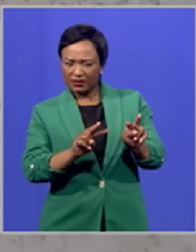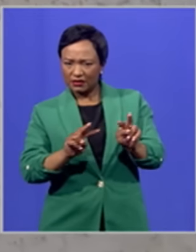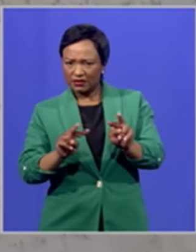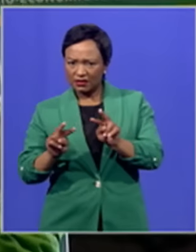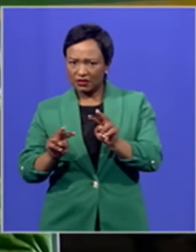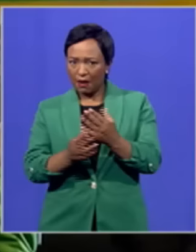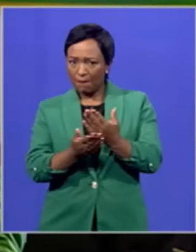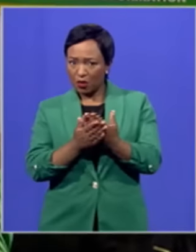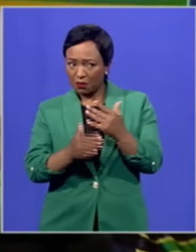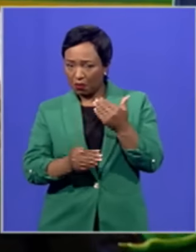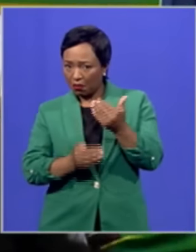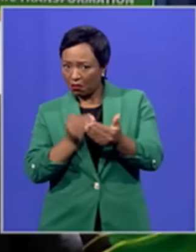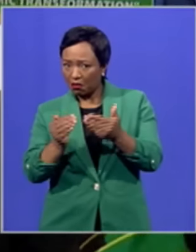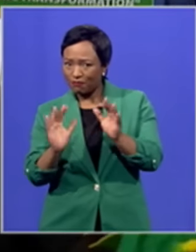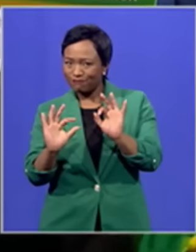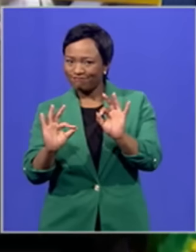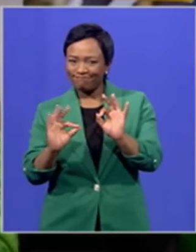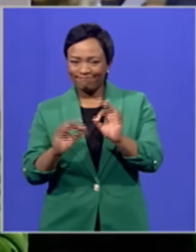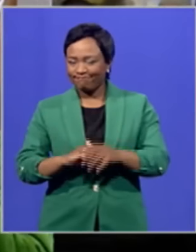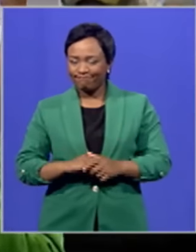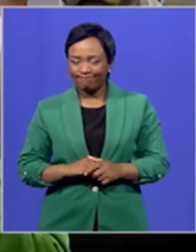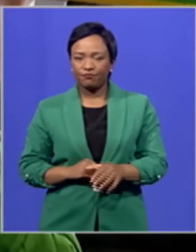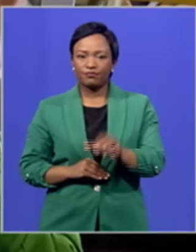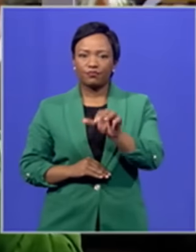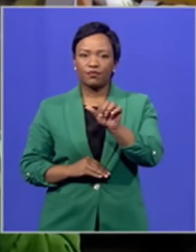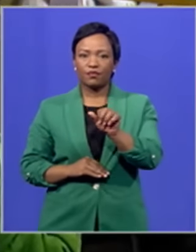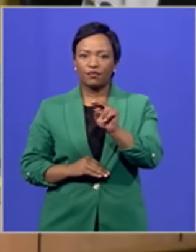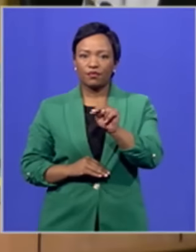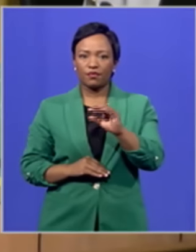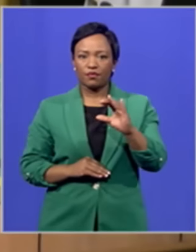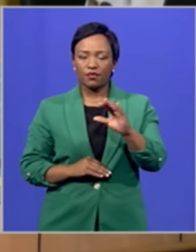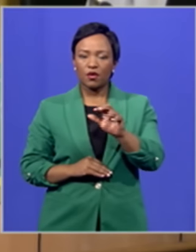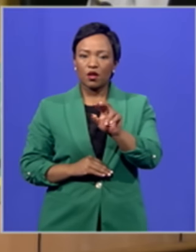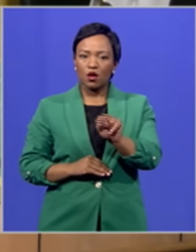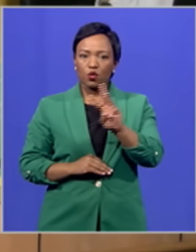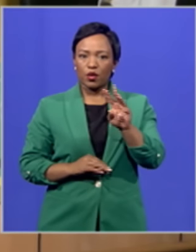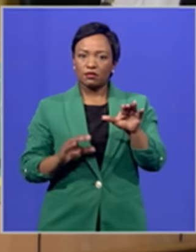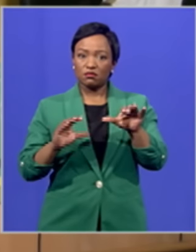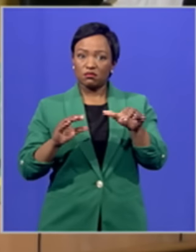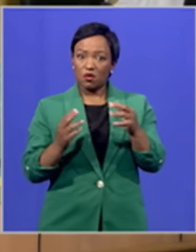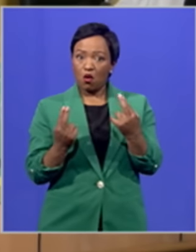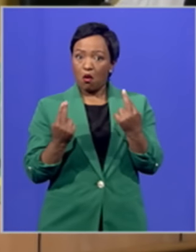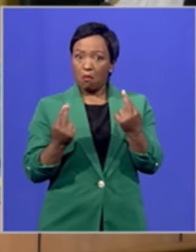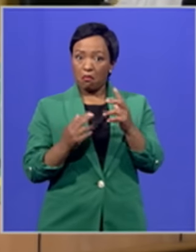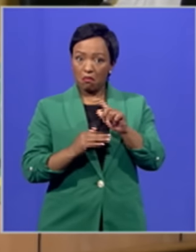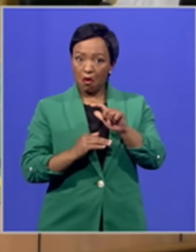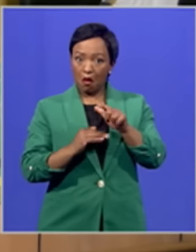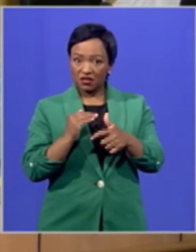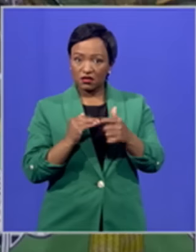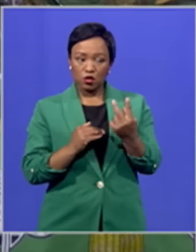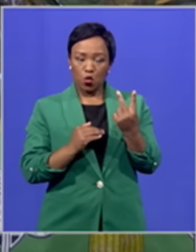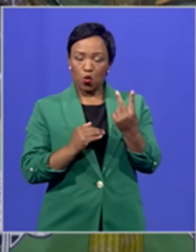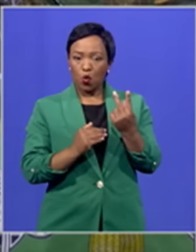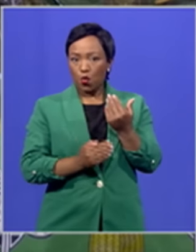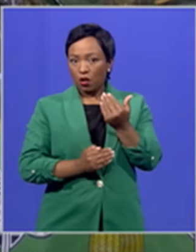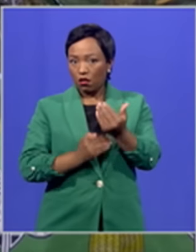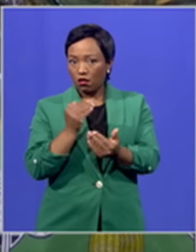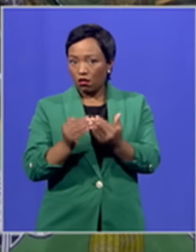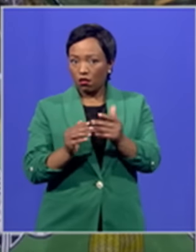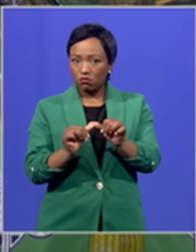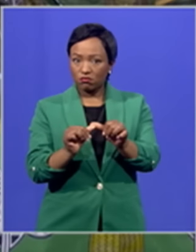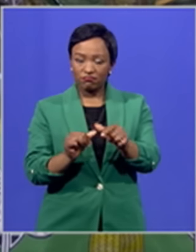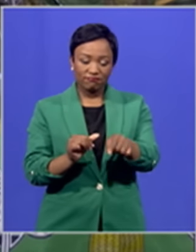go accordingly. ANC ka Northwest ga ena tshepo yeo e tletšego gore di-conference tše pedi tša dilete di tla